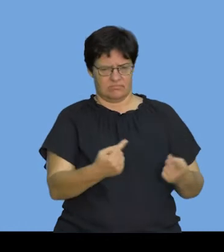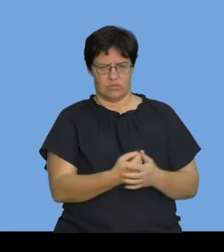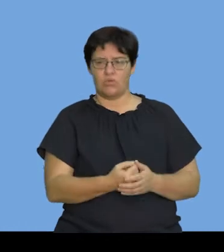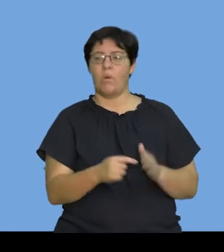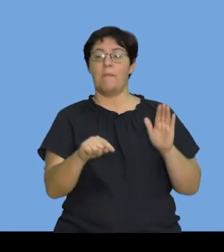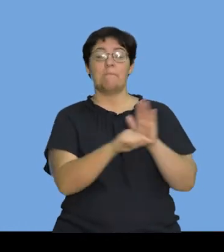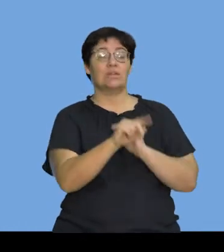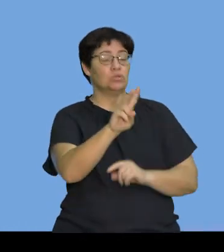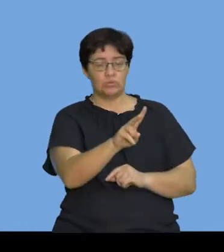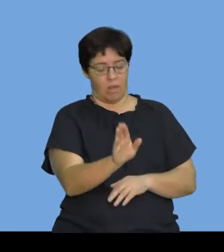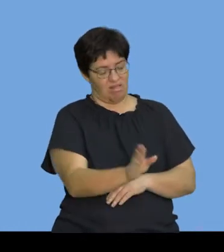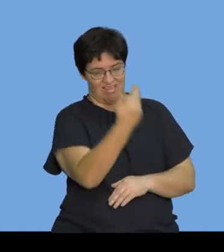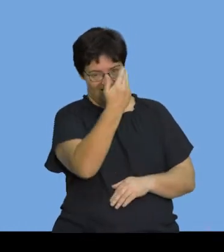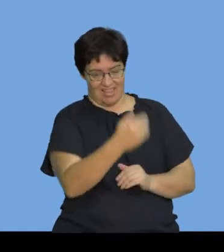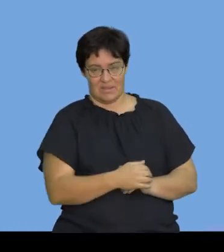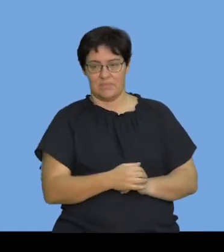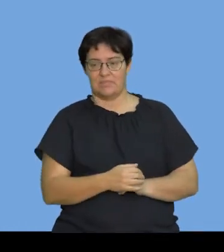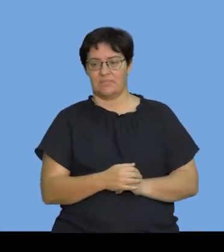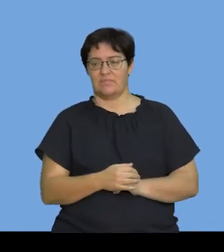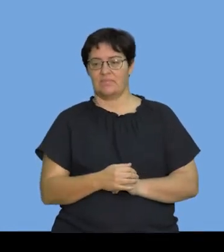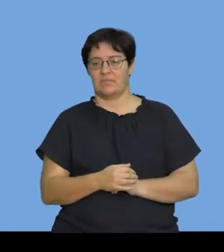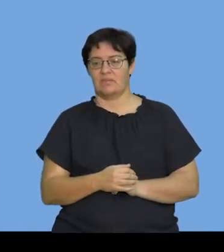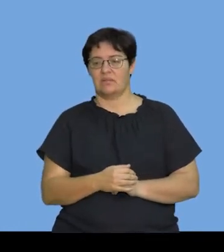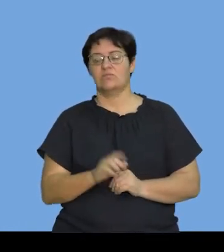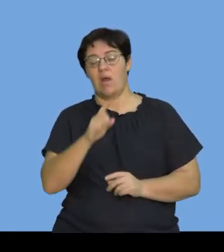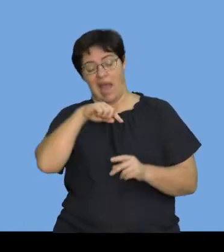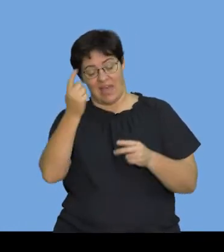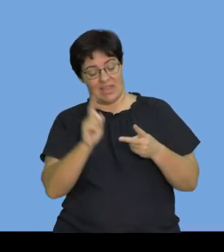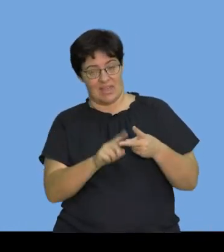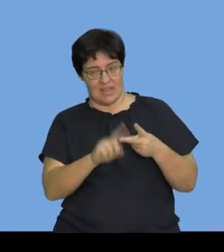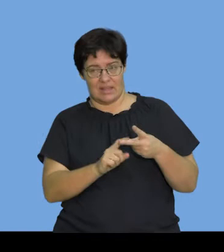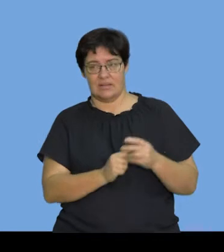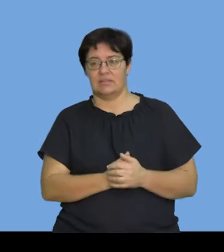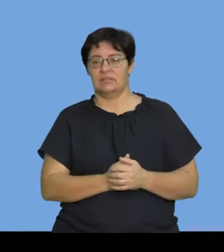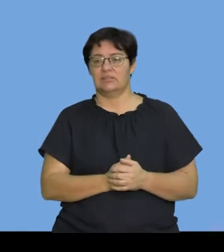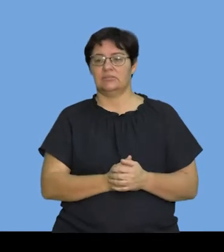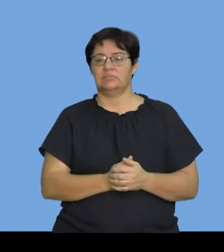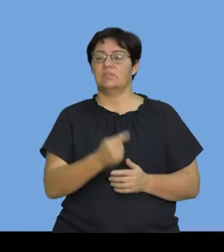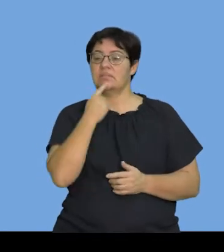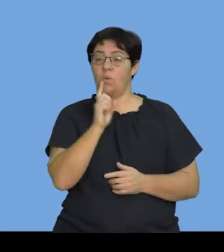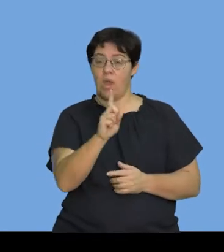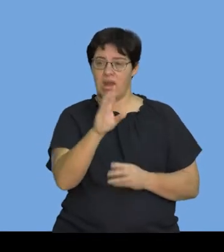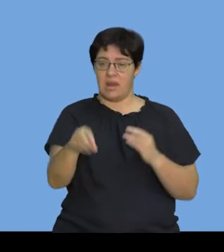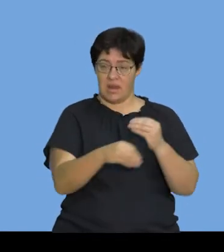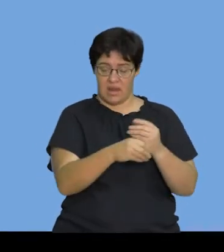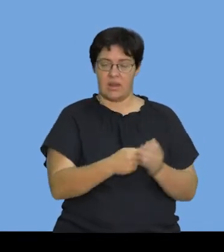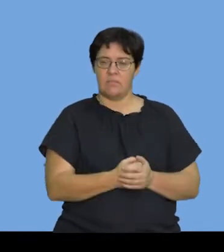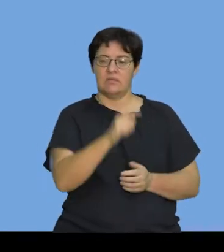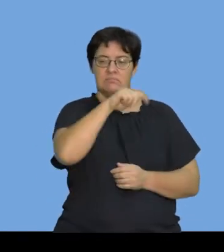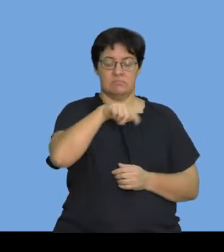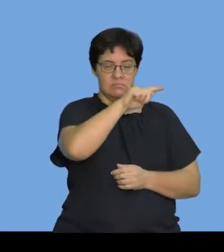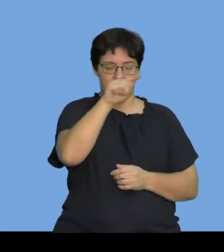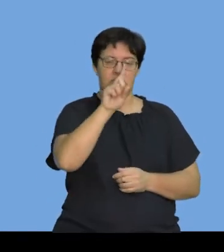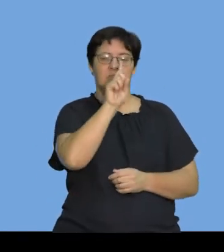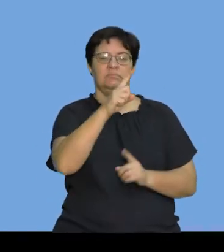don't deal with it. Let's look at the other one, which is 1. If I substitute 1 there, it will be square root of 1